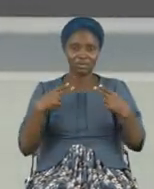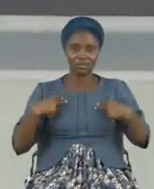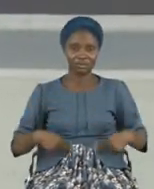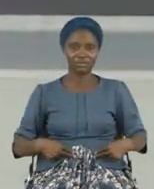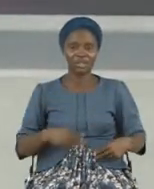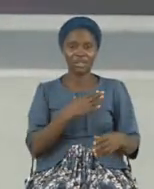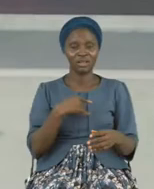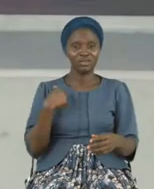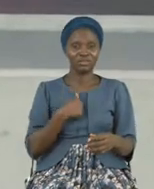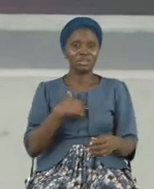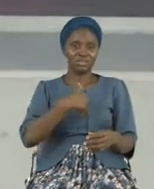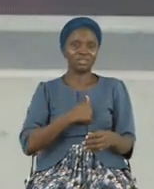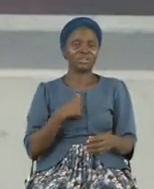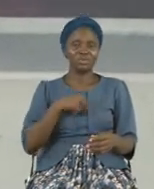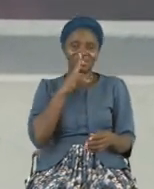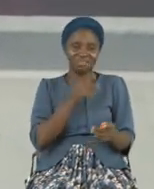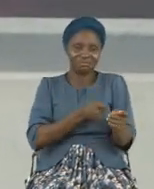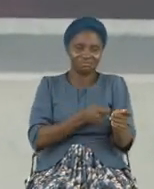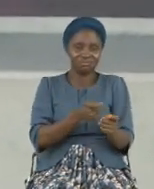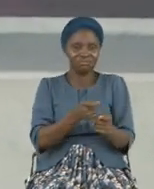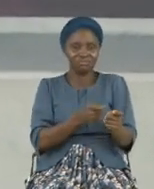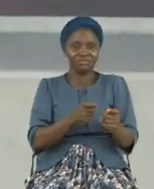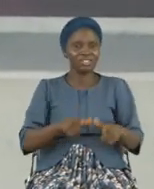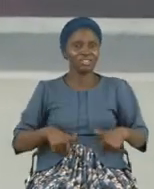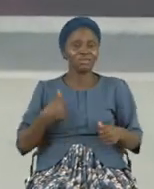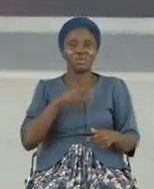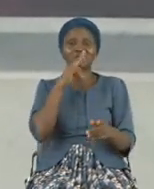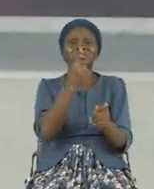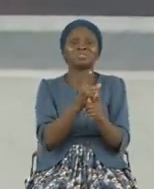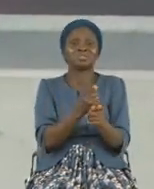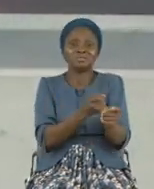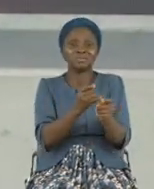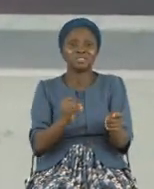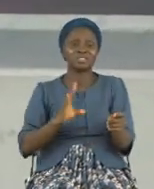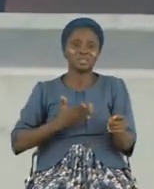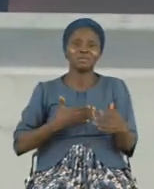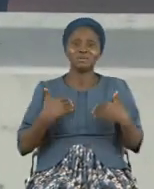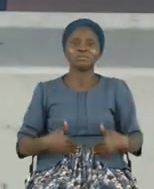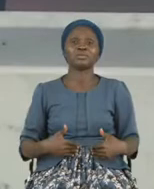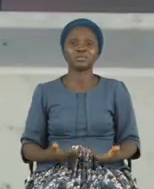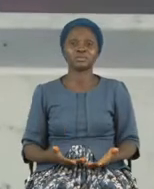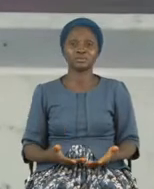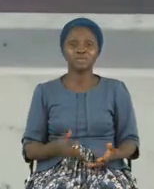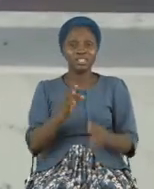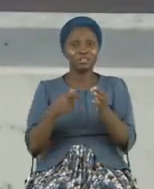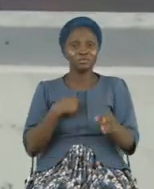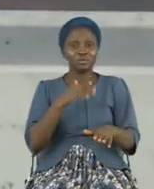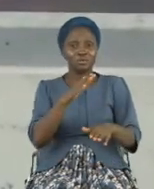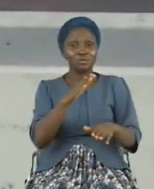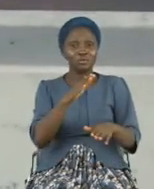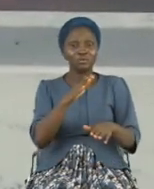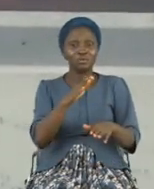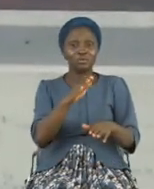managing life. We're just managing our body. If we walk a little, we're